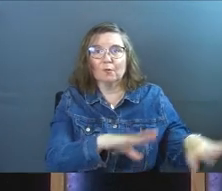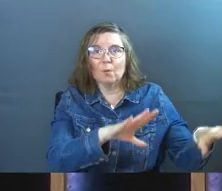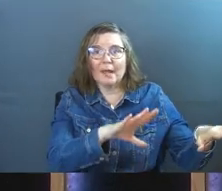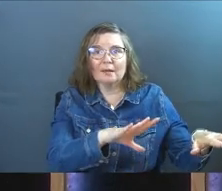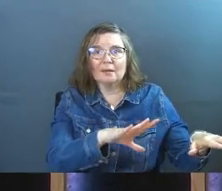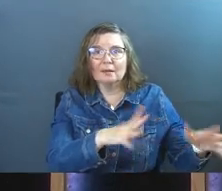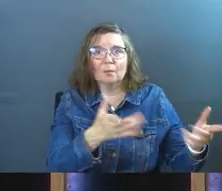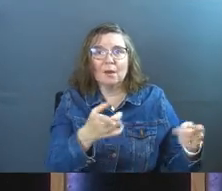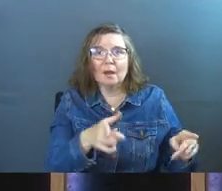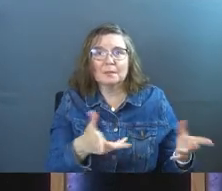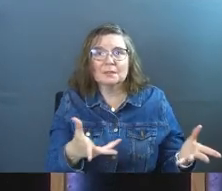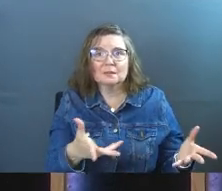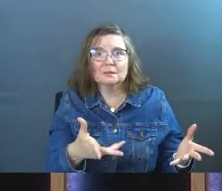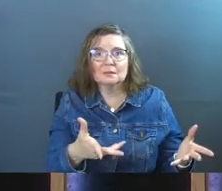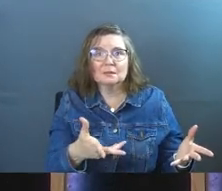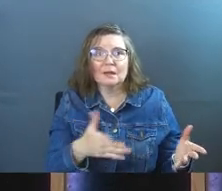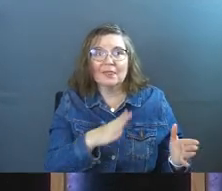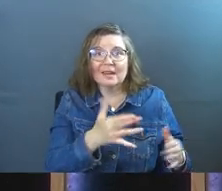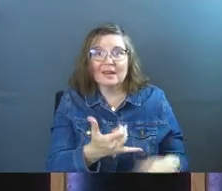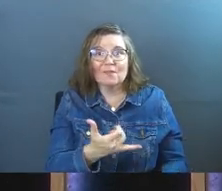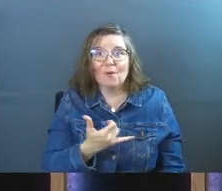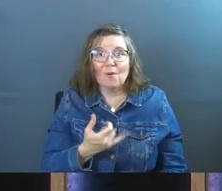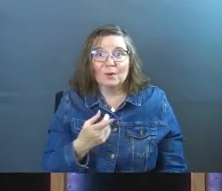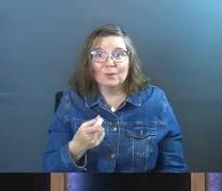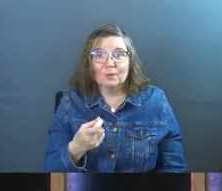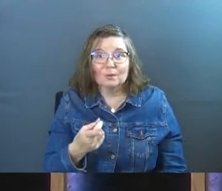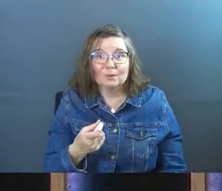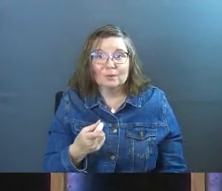away and they never call you?